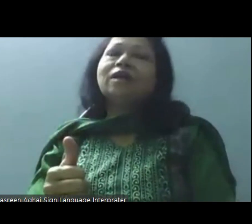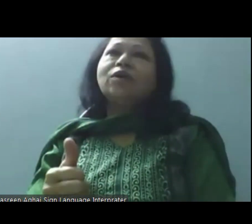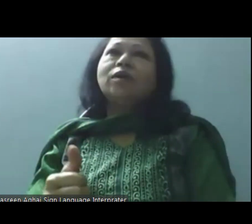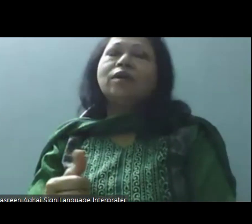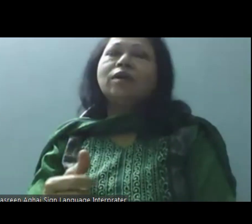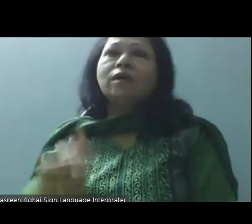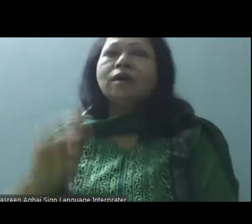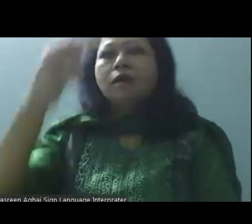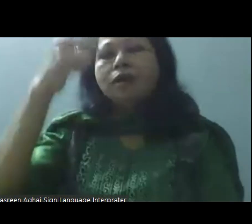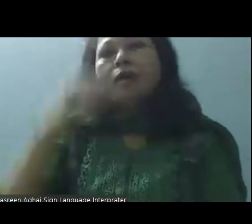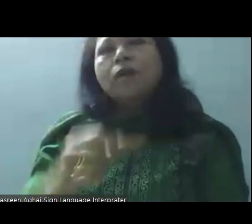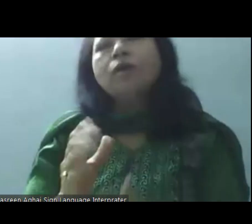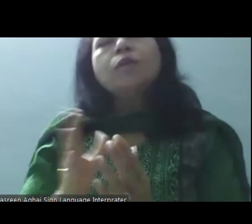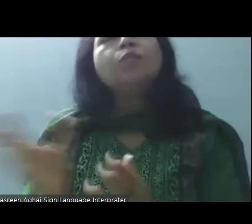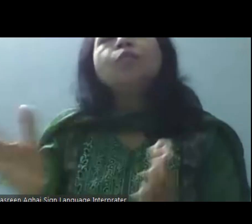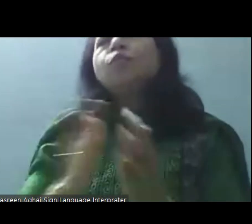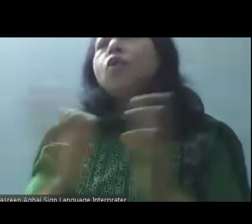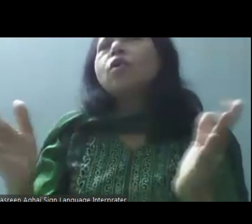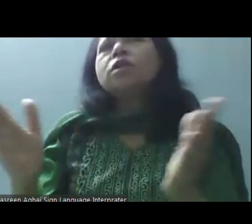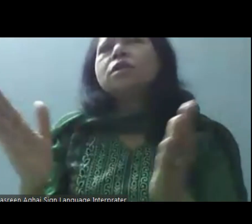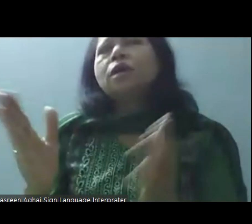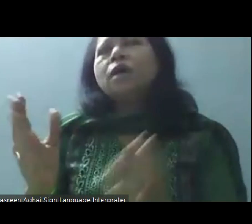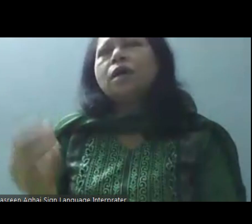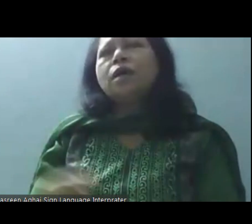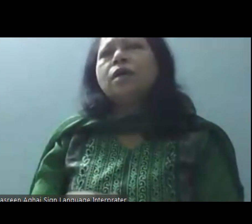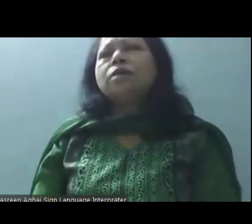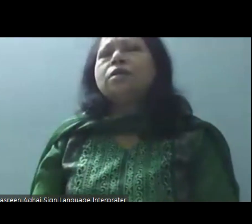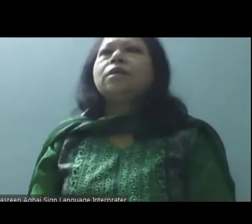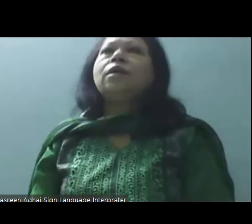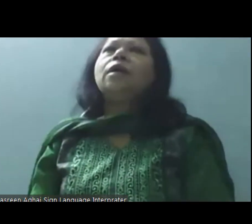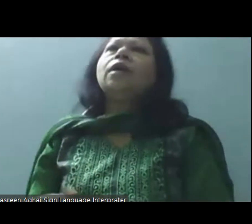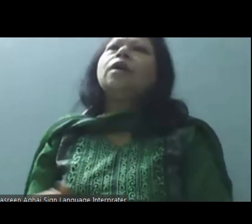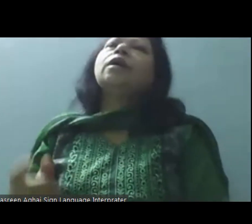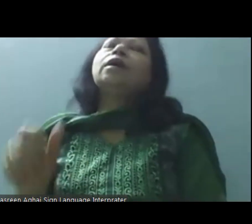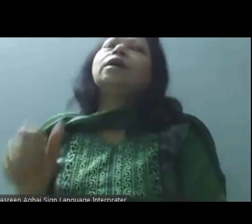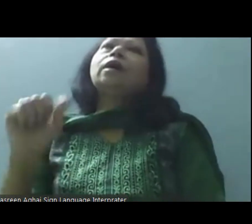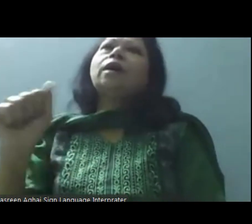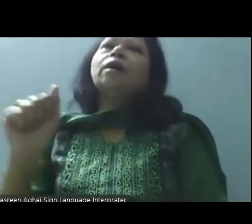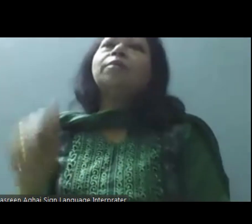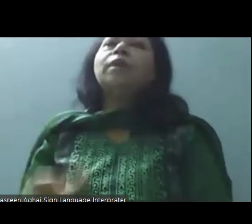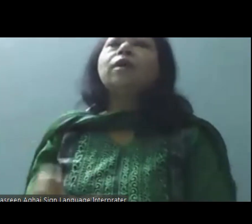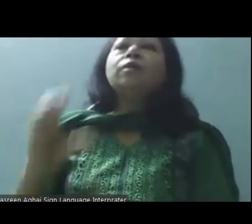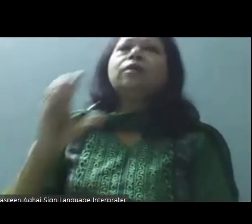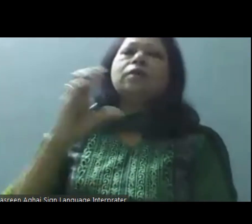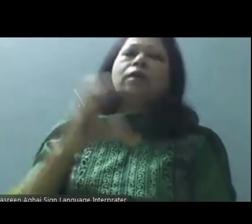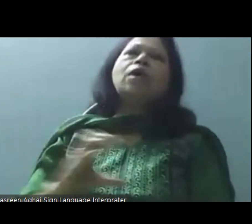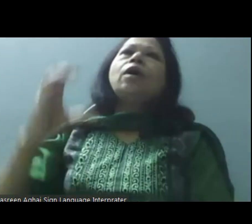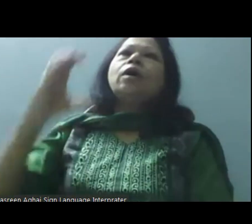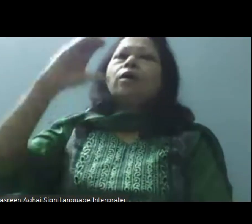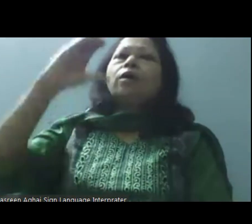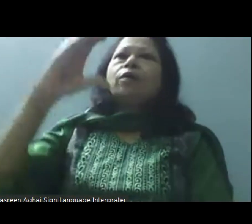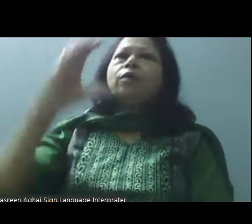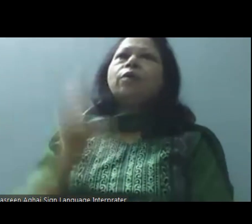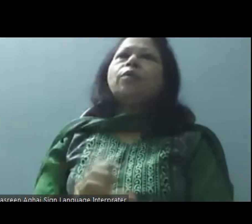developed so many applications during the coronavirus period